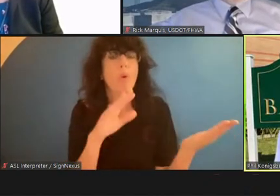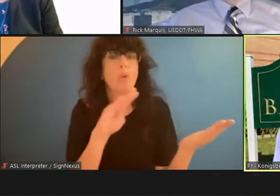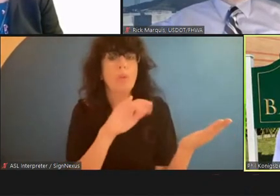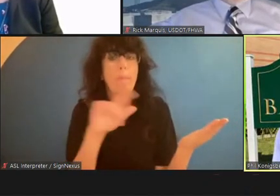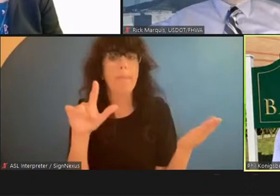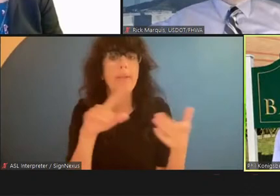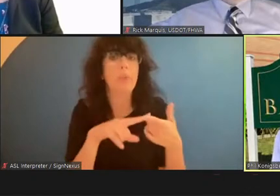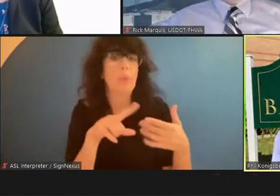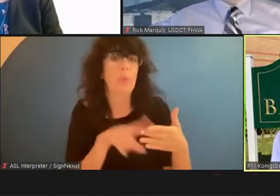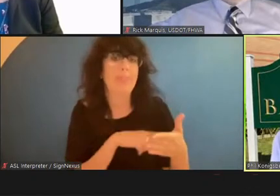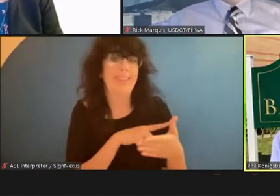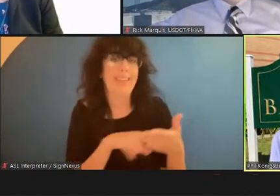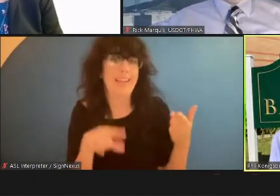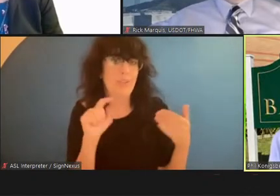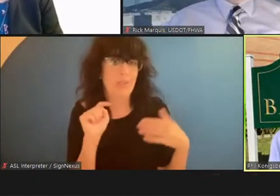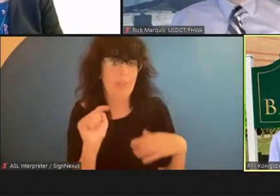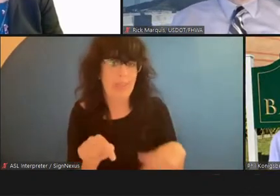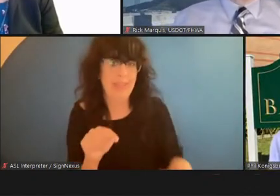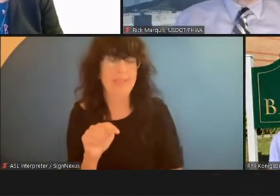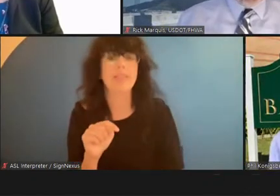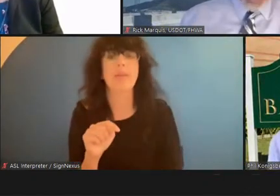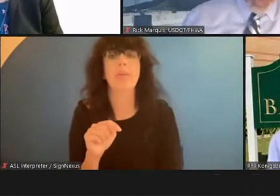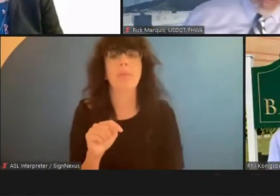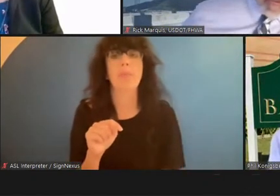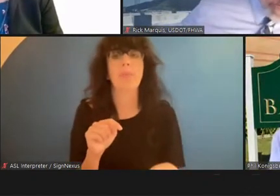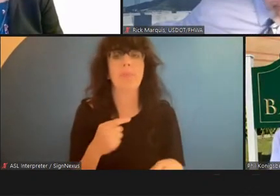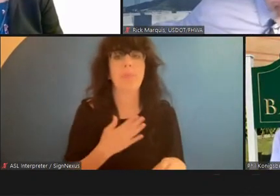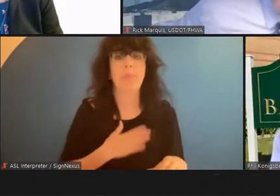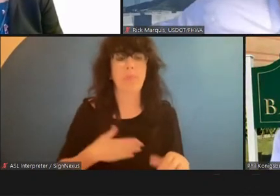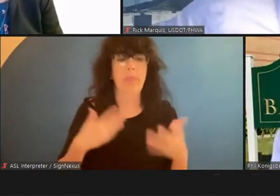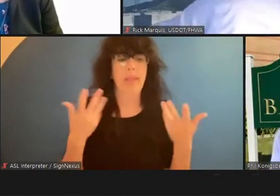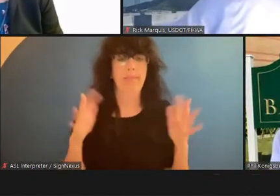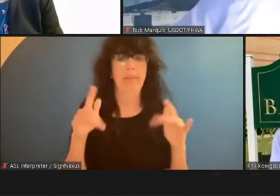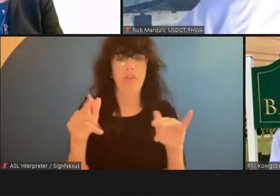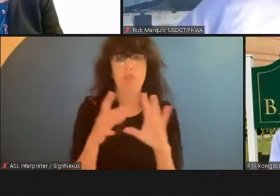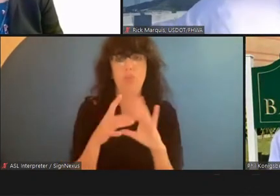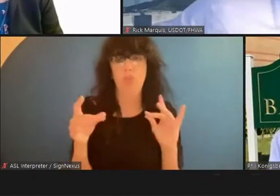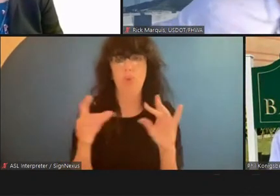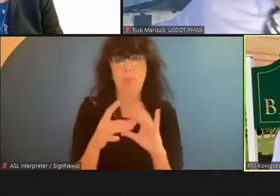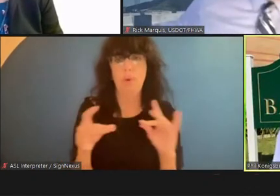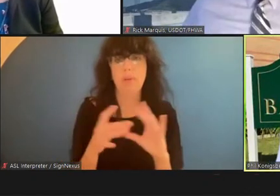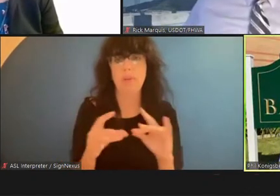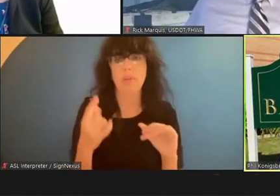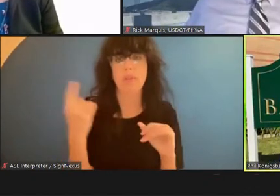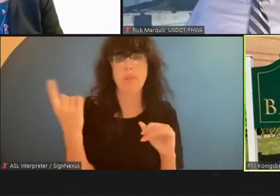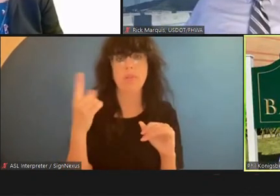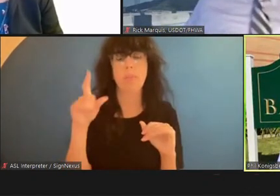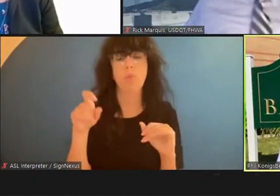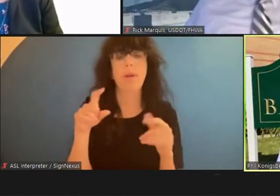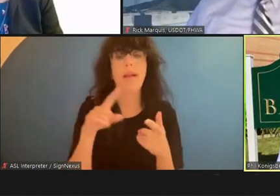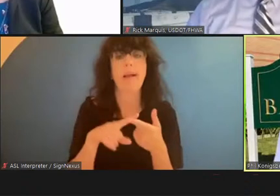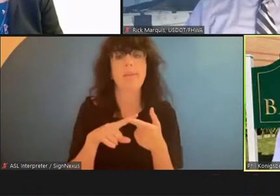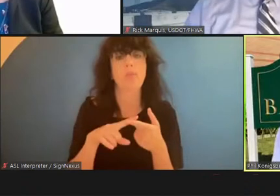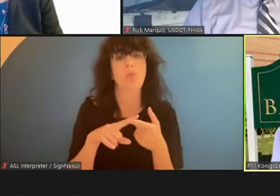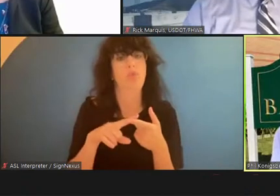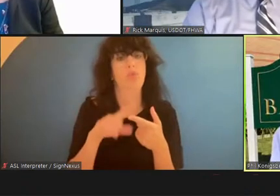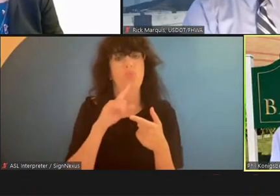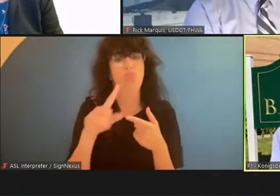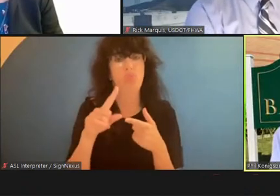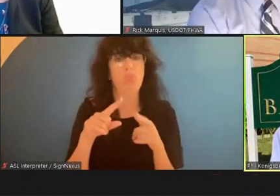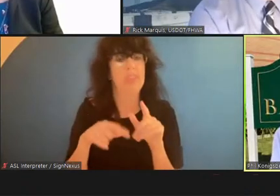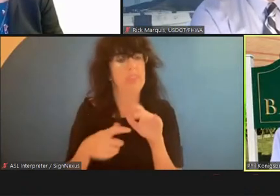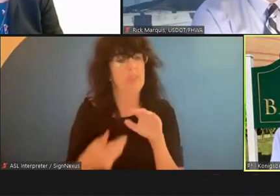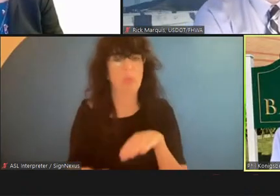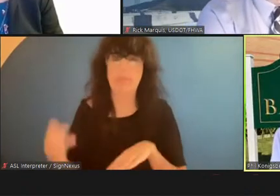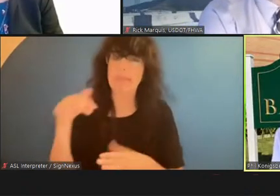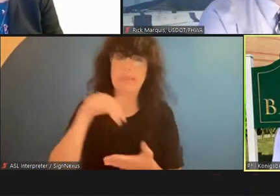cancel uh at this point include your remarks okay someone has to step up at this 11th hour